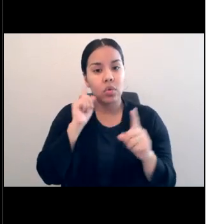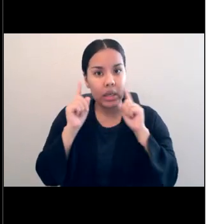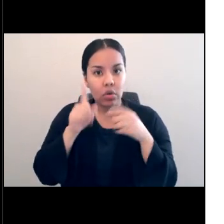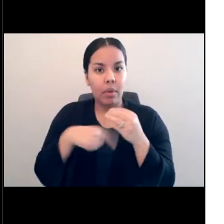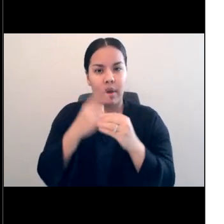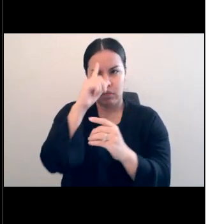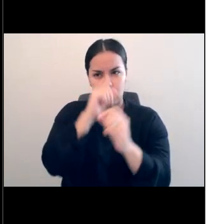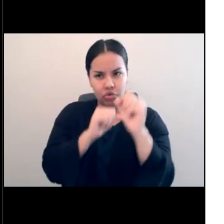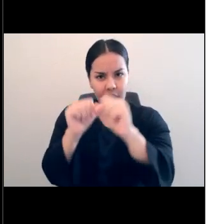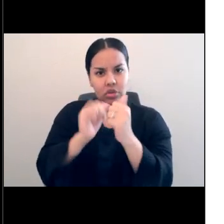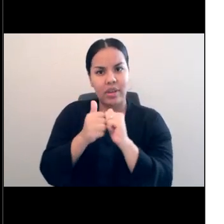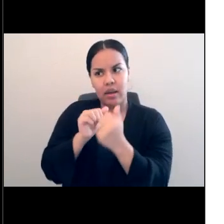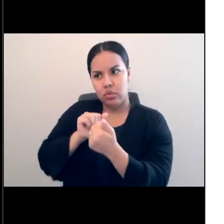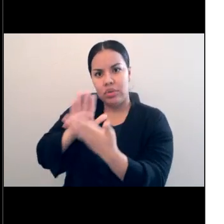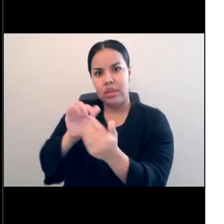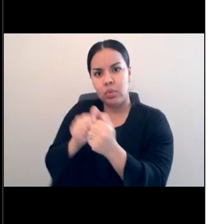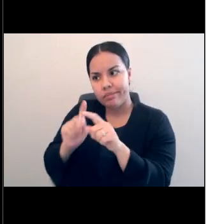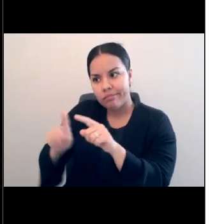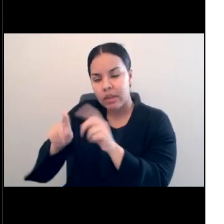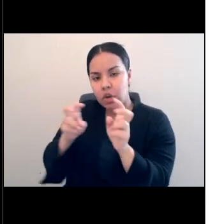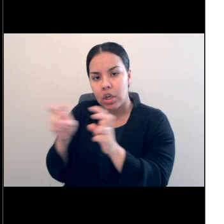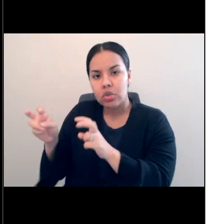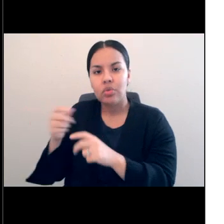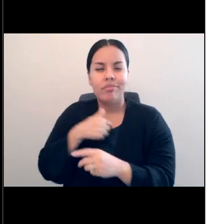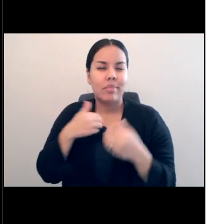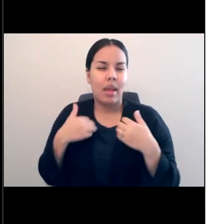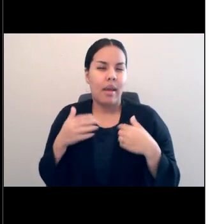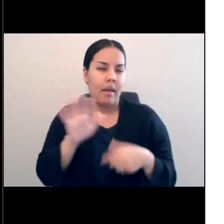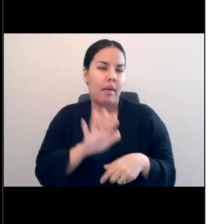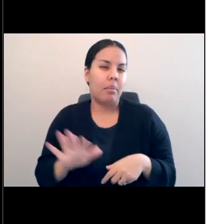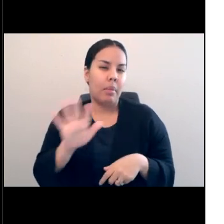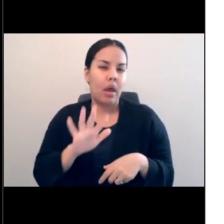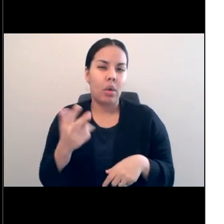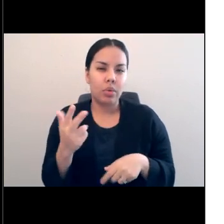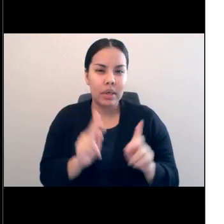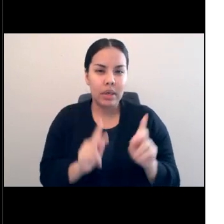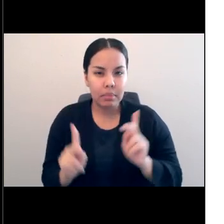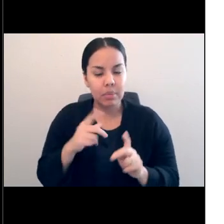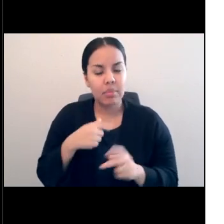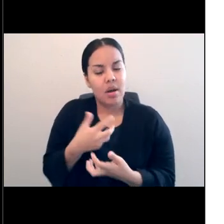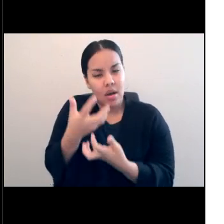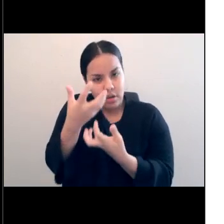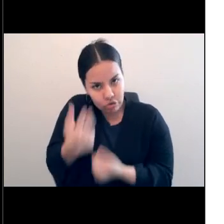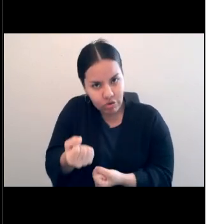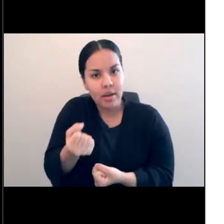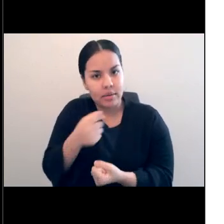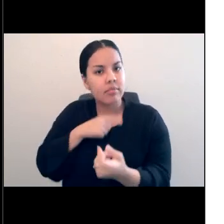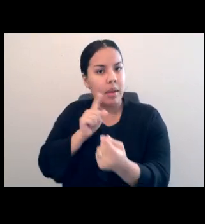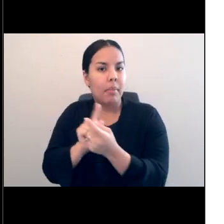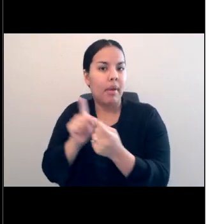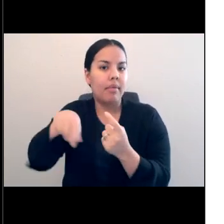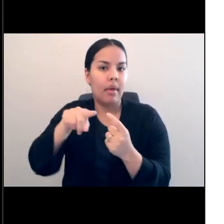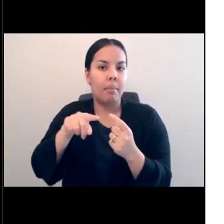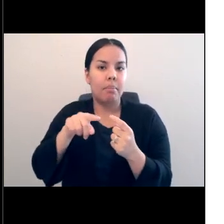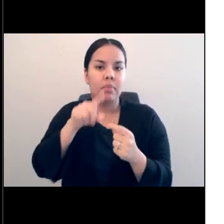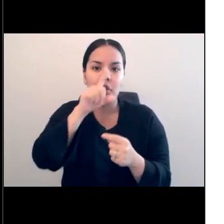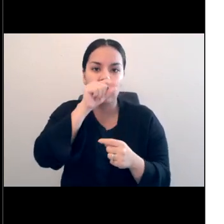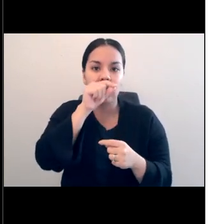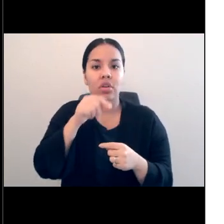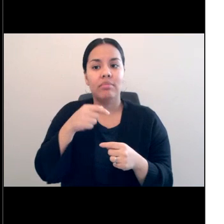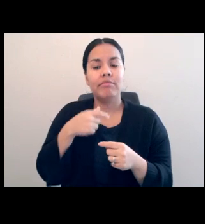other issues. So I have about 3 people who I really trust, who I've met on Twitter, who I run